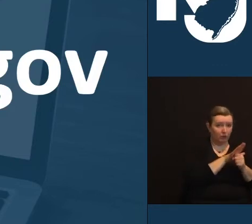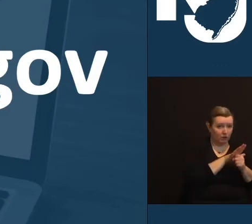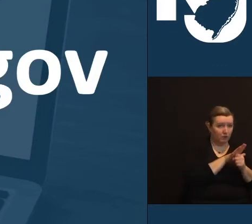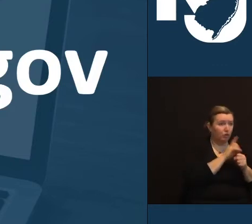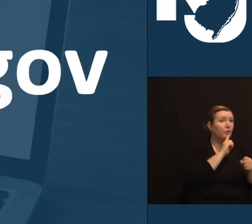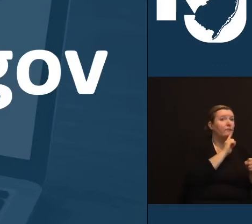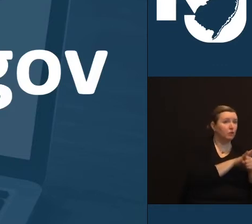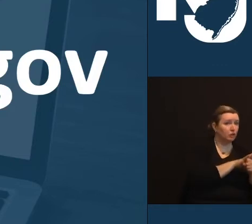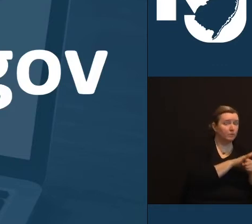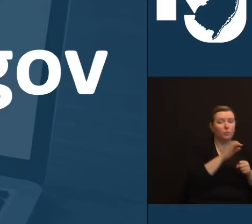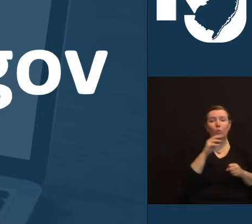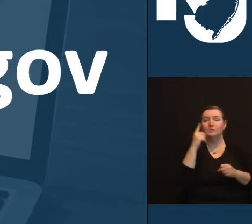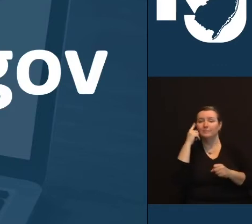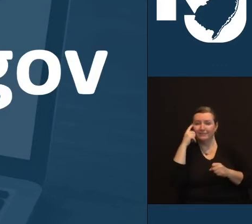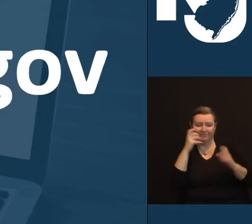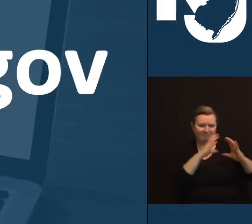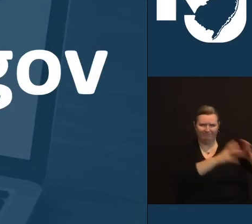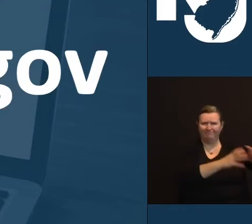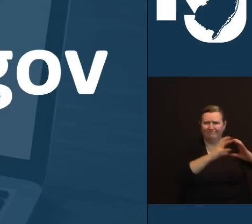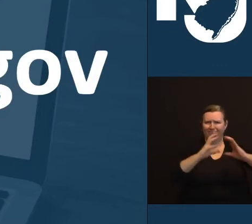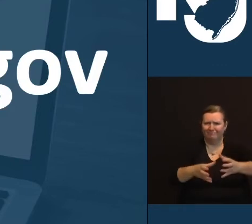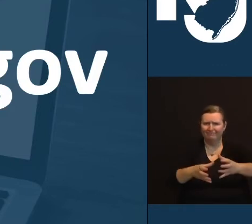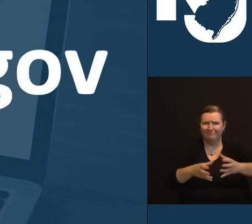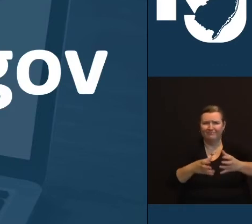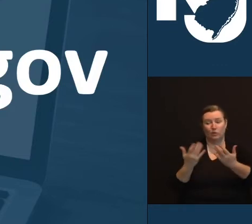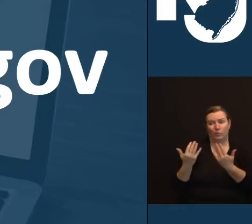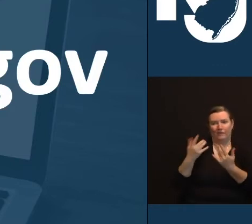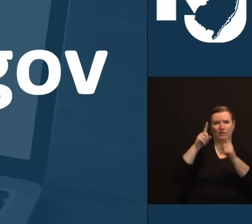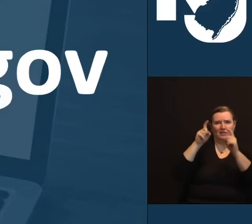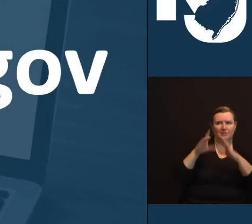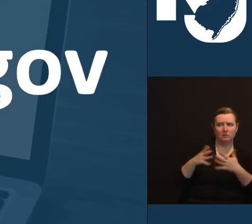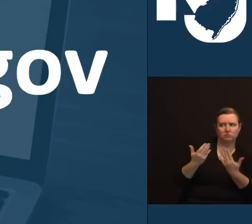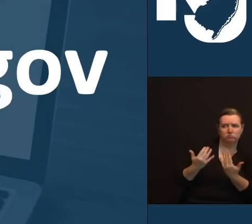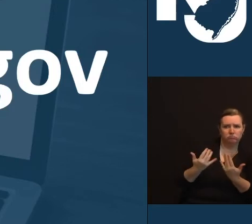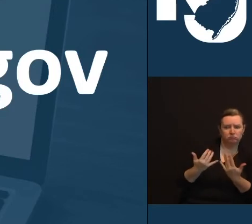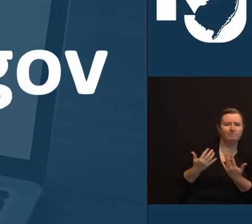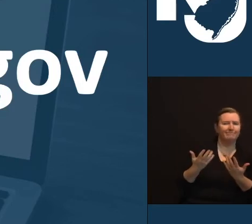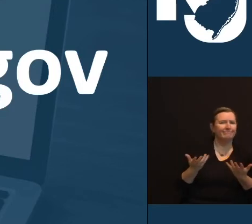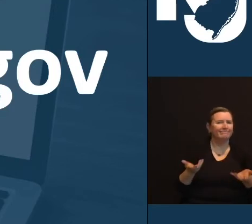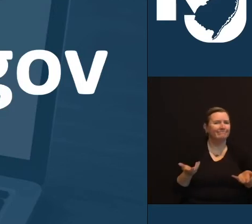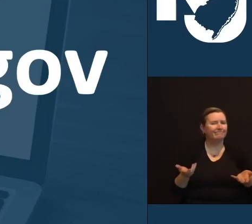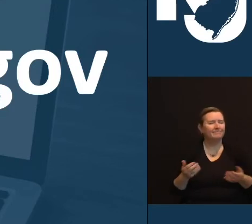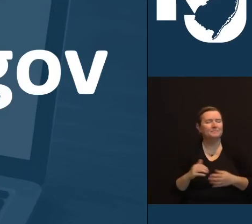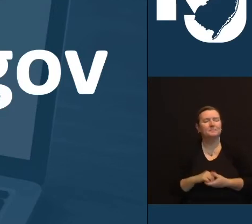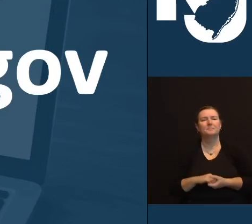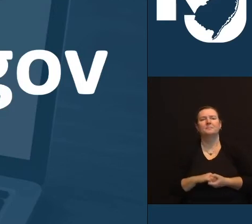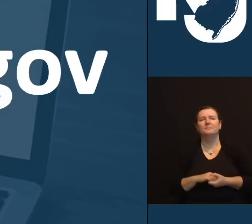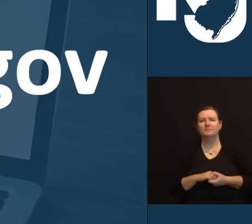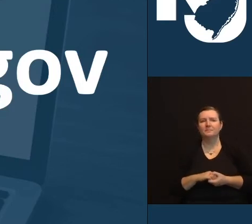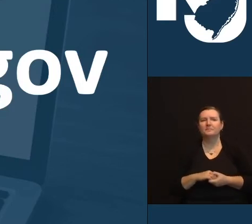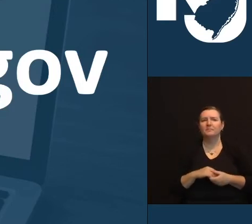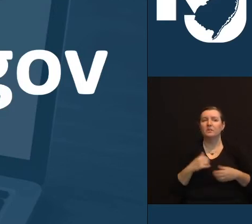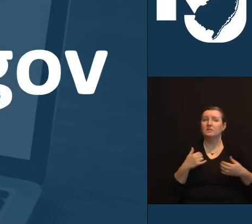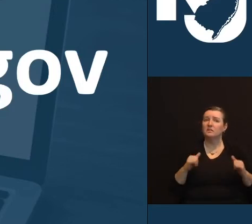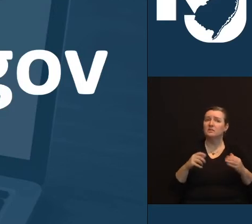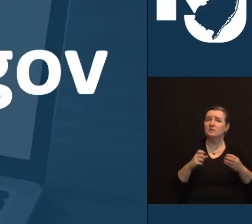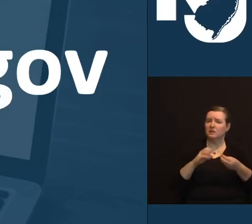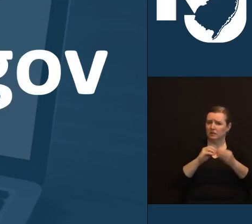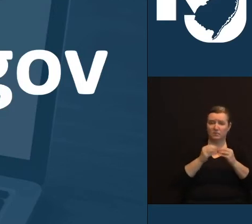persons under investigation awaiting the pending results of this test. That's because, again, there is a